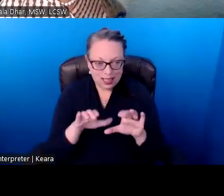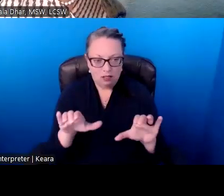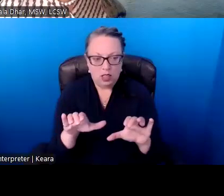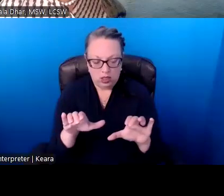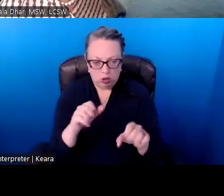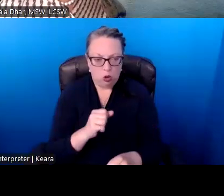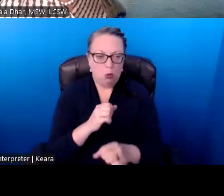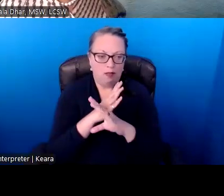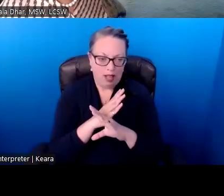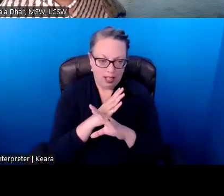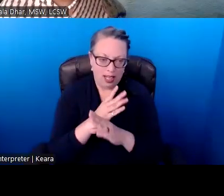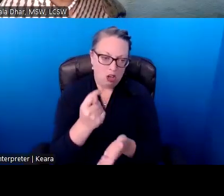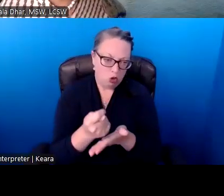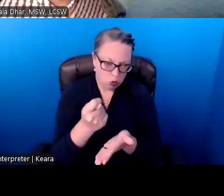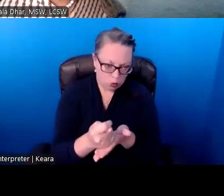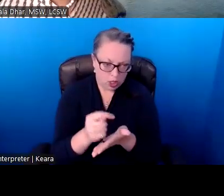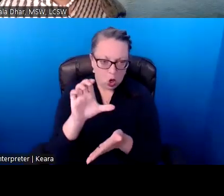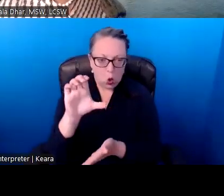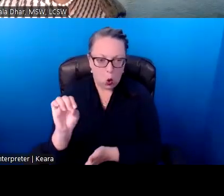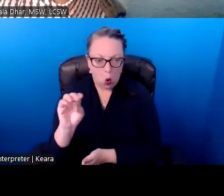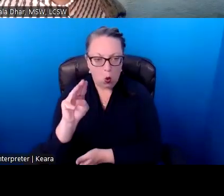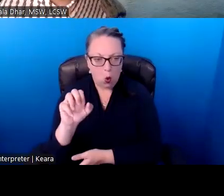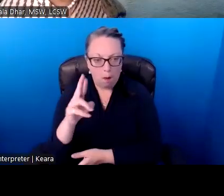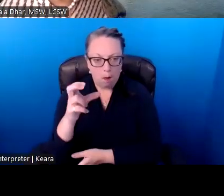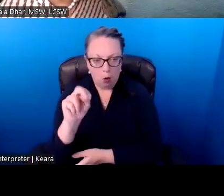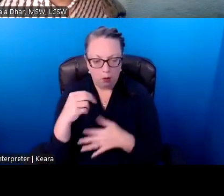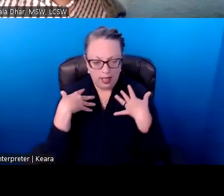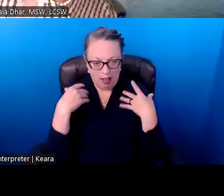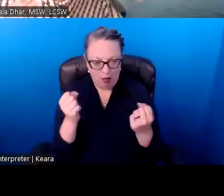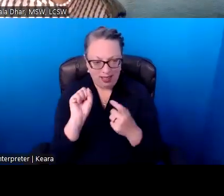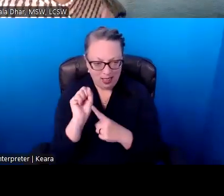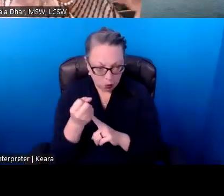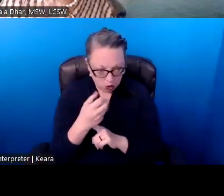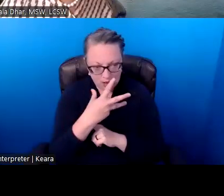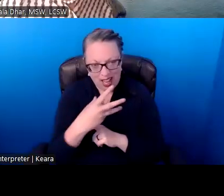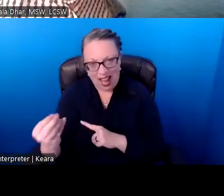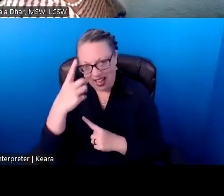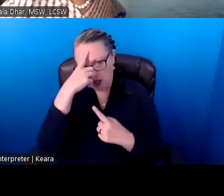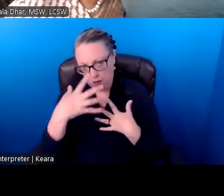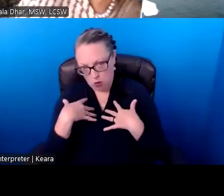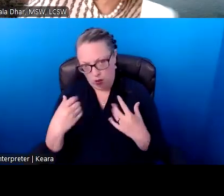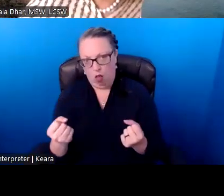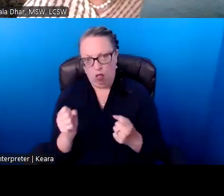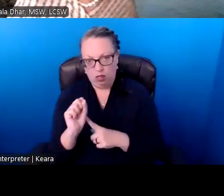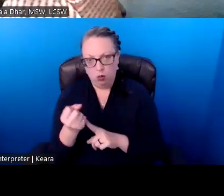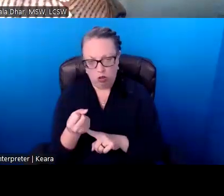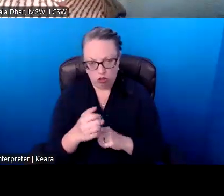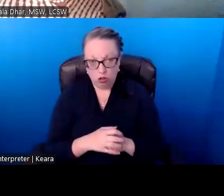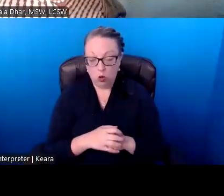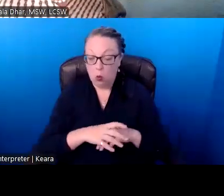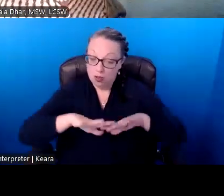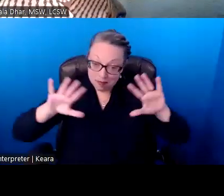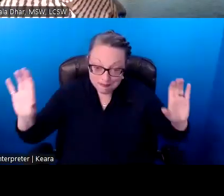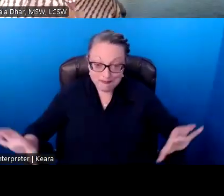treat comorbid health conditions and mental health conditions. So we are actively promoting health and